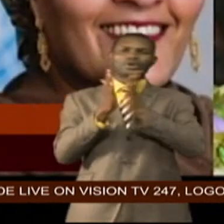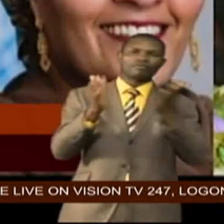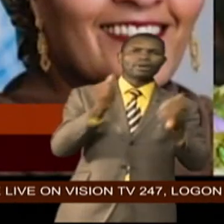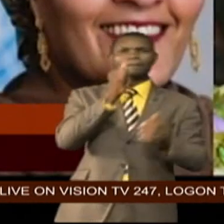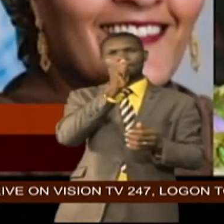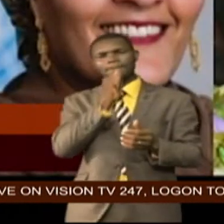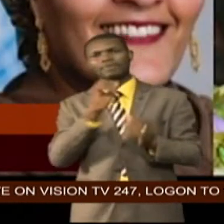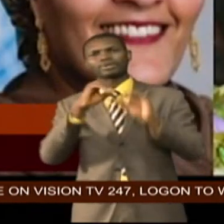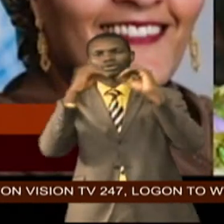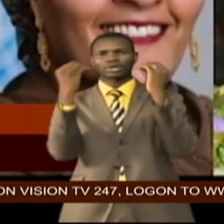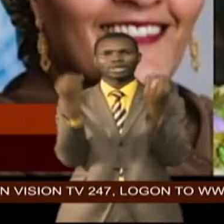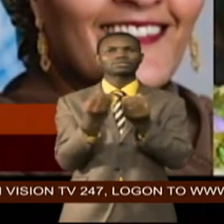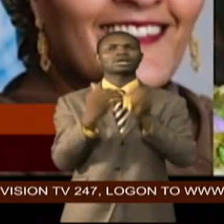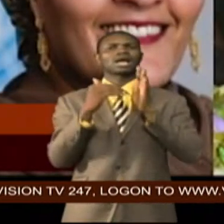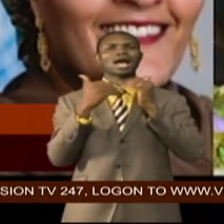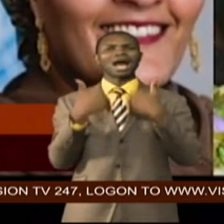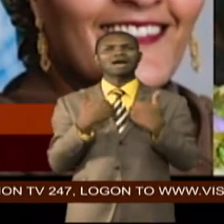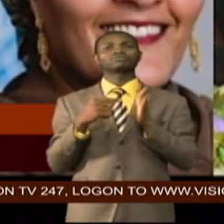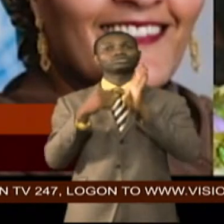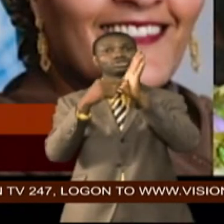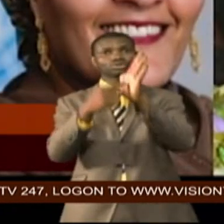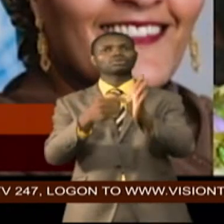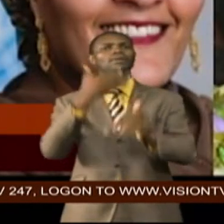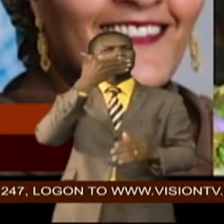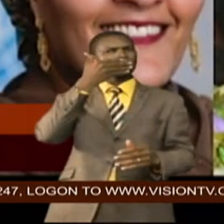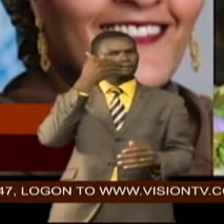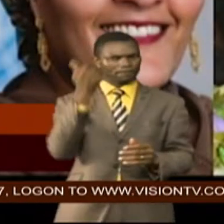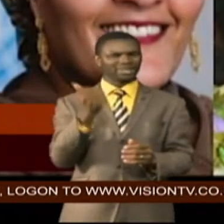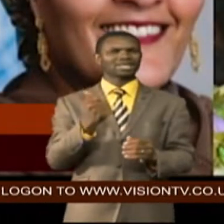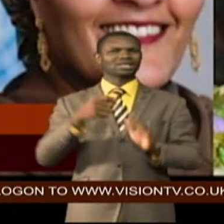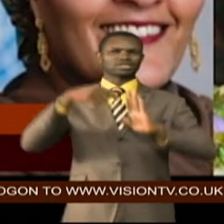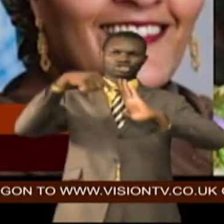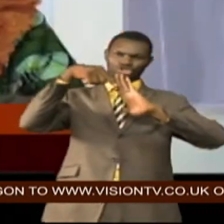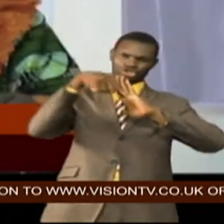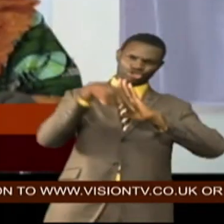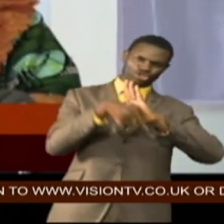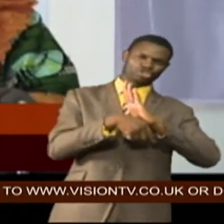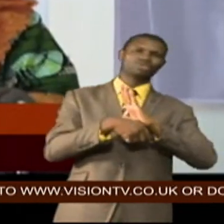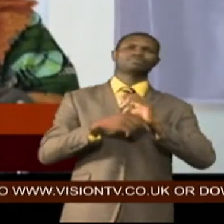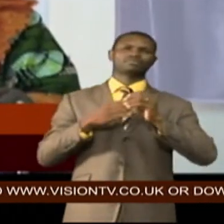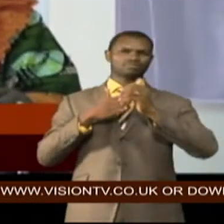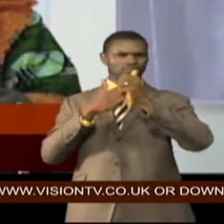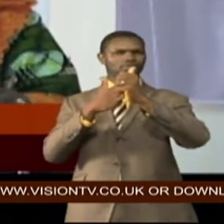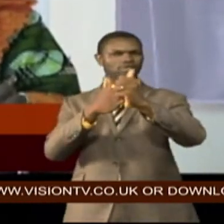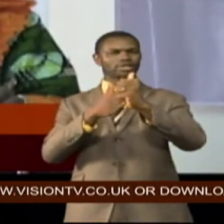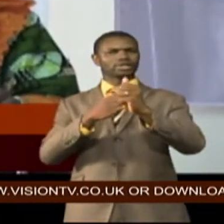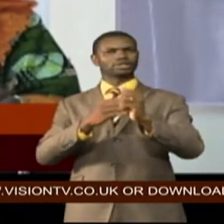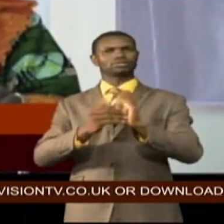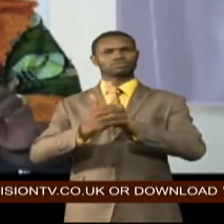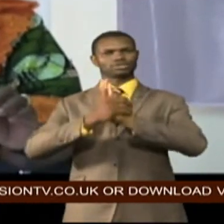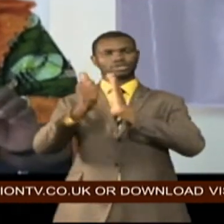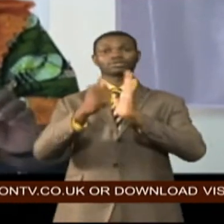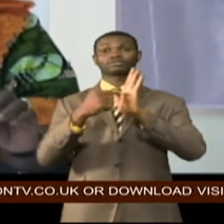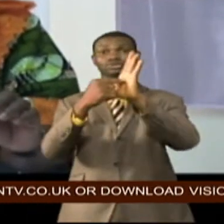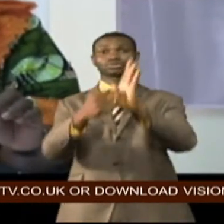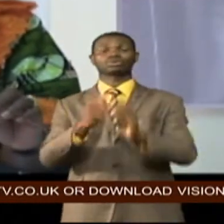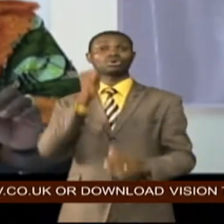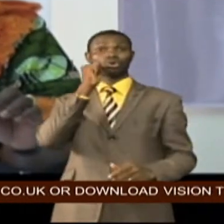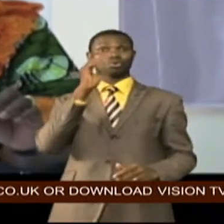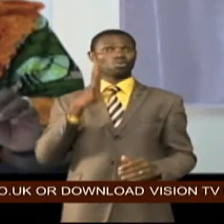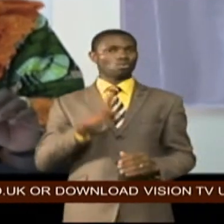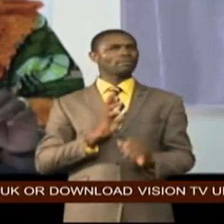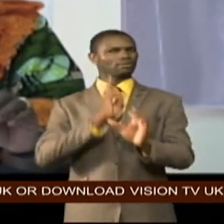sectors displayed traits of better and thoroughbred leaders. Women not coming up to participate. At